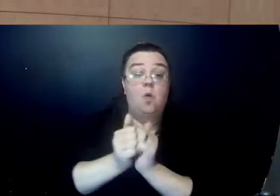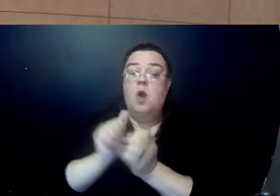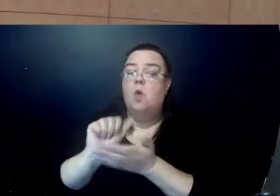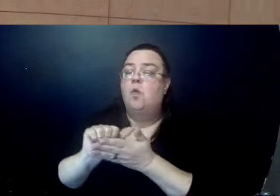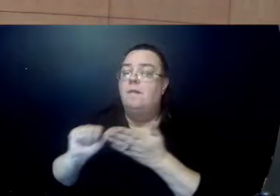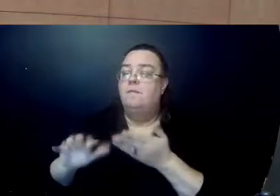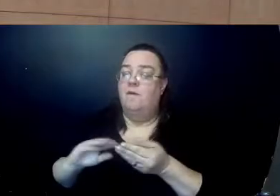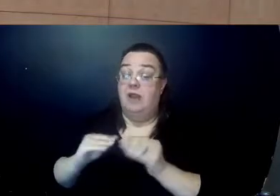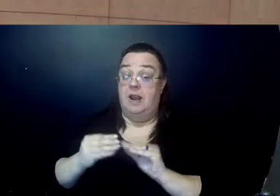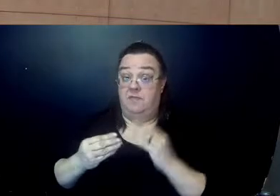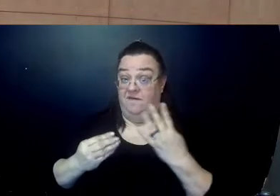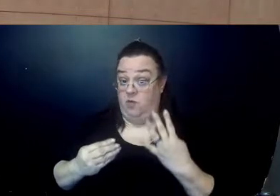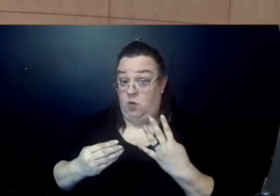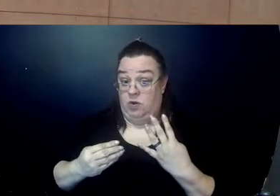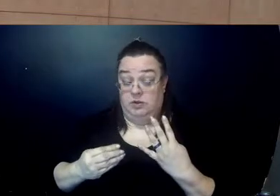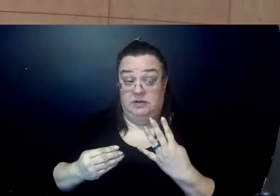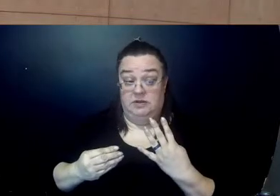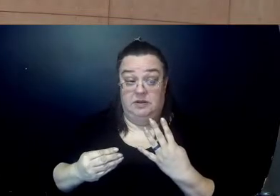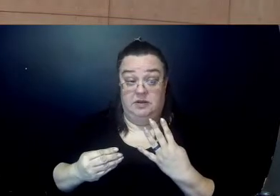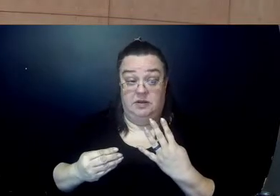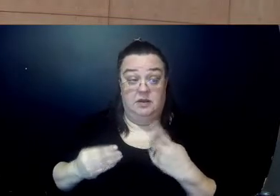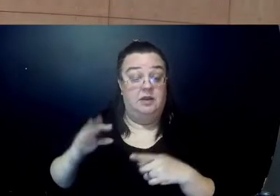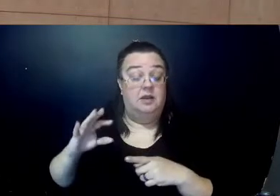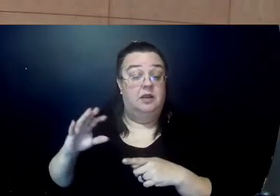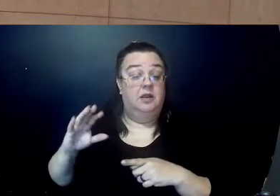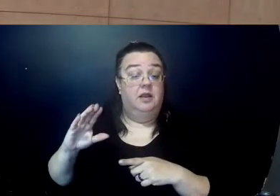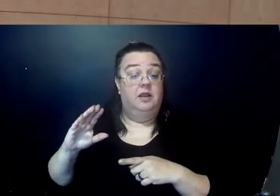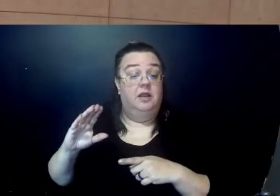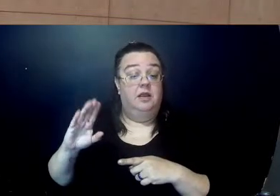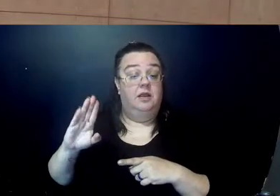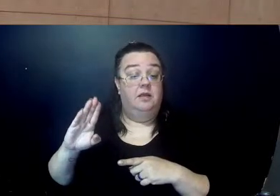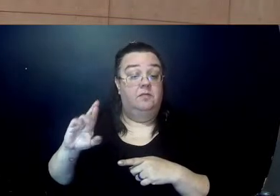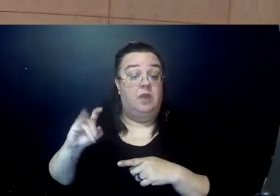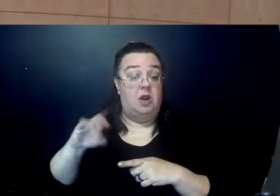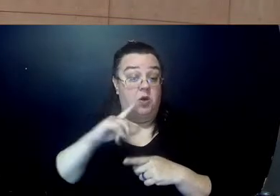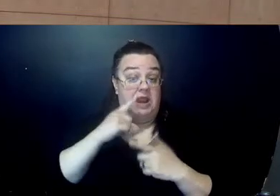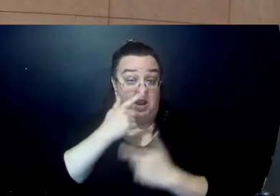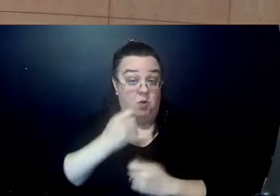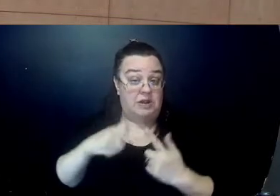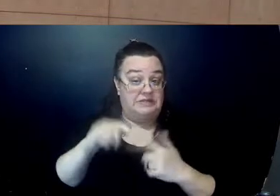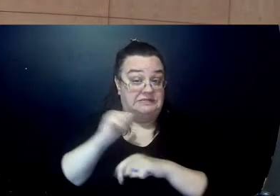4? Were you interested in setting any time limits for any of these?